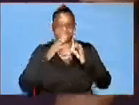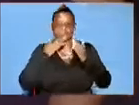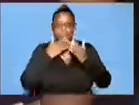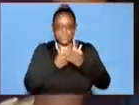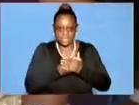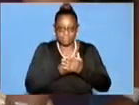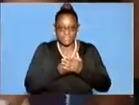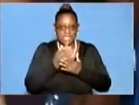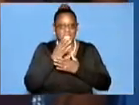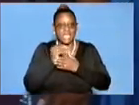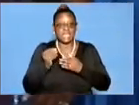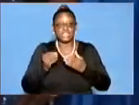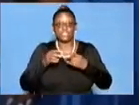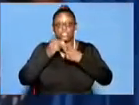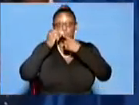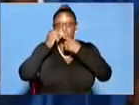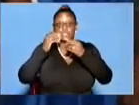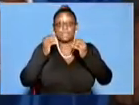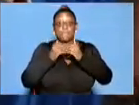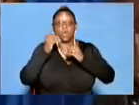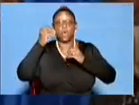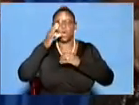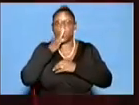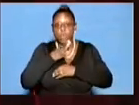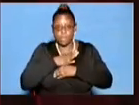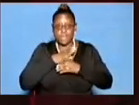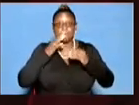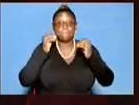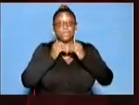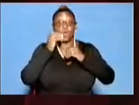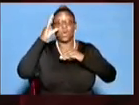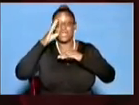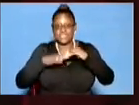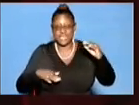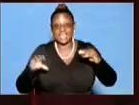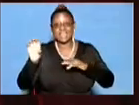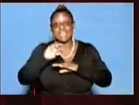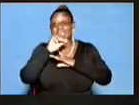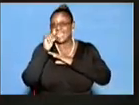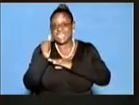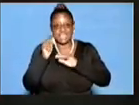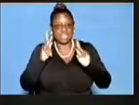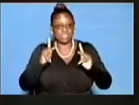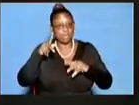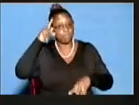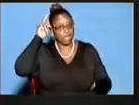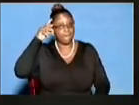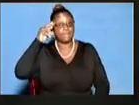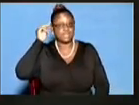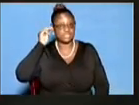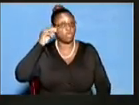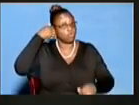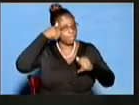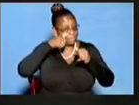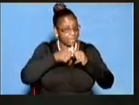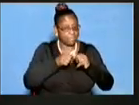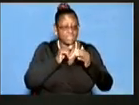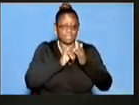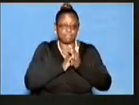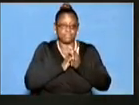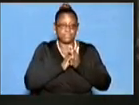has appointed more women to his cabinet than any other prime minister. Let's keep that in